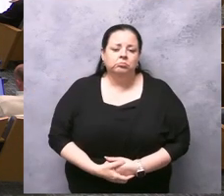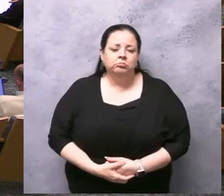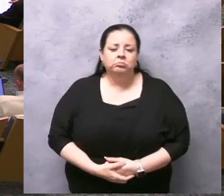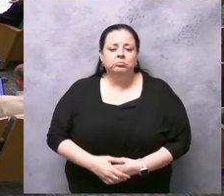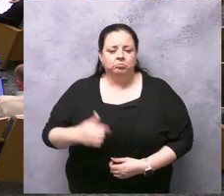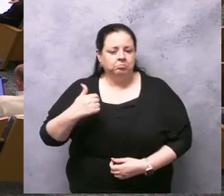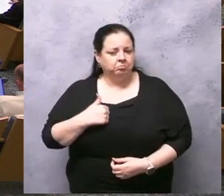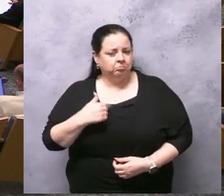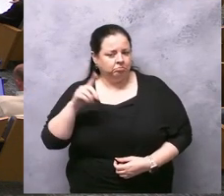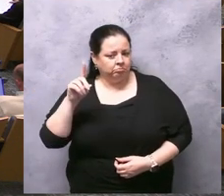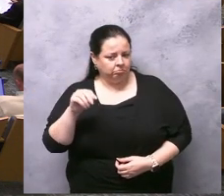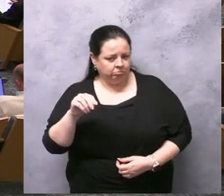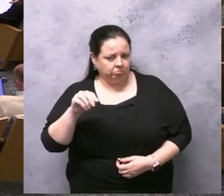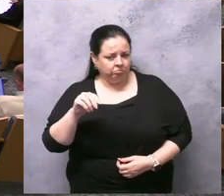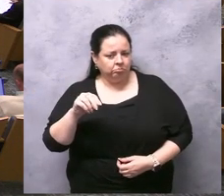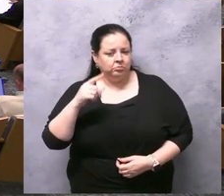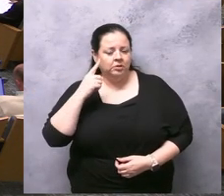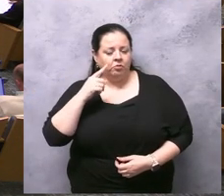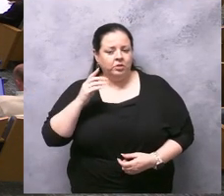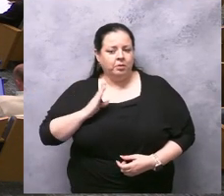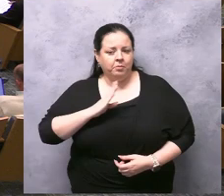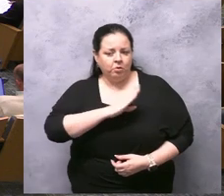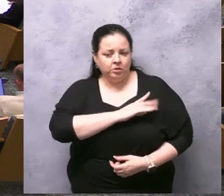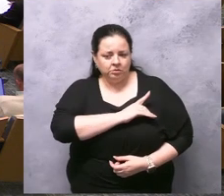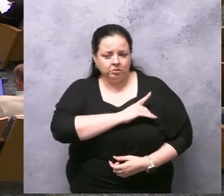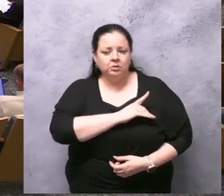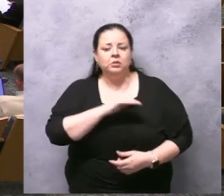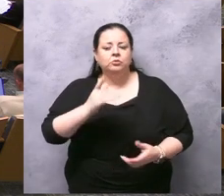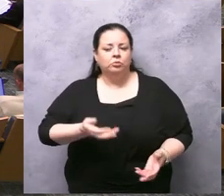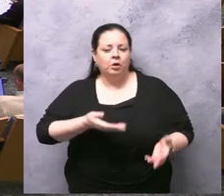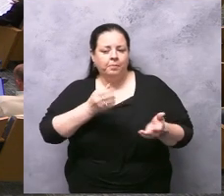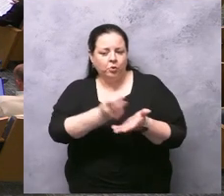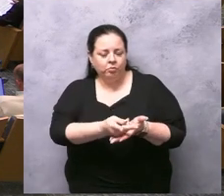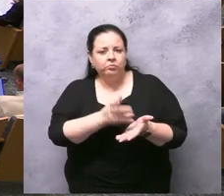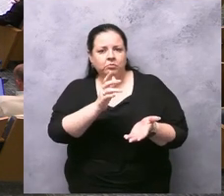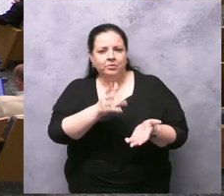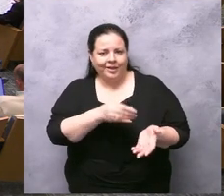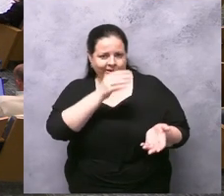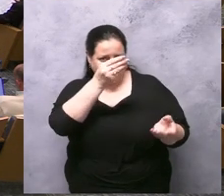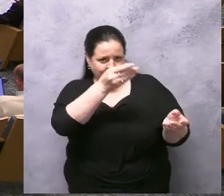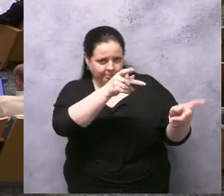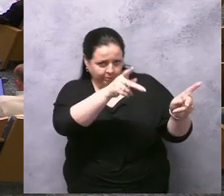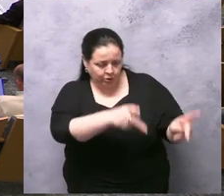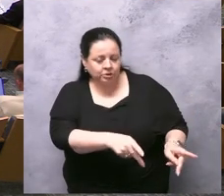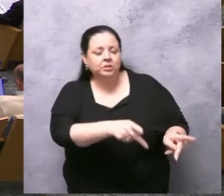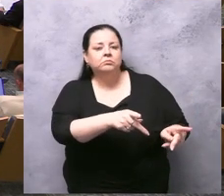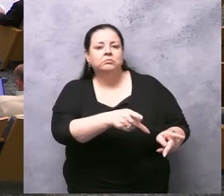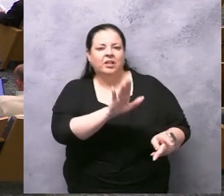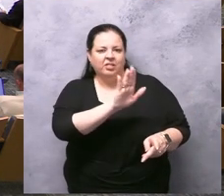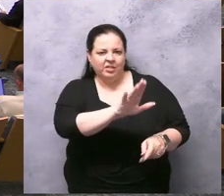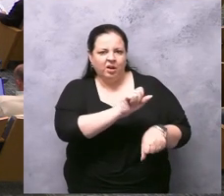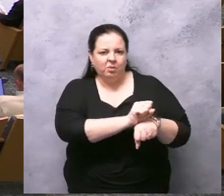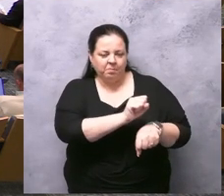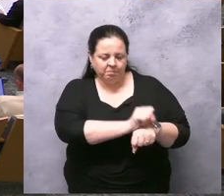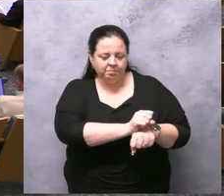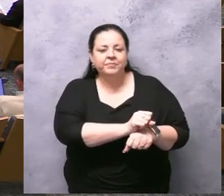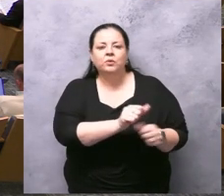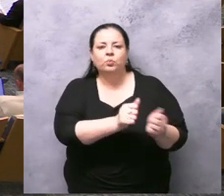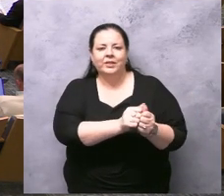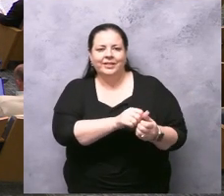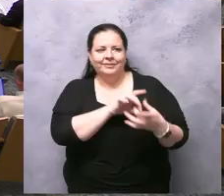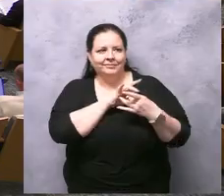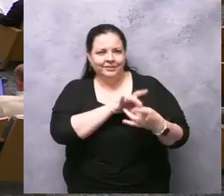make a motion for the Board of Trustees to approve the recommendation to notify the employee of his employment with the district